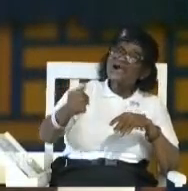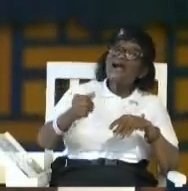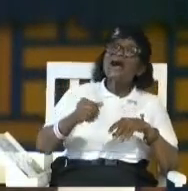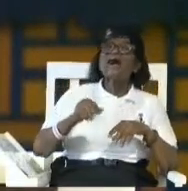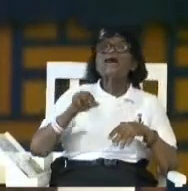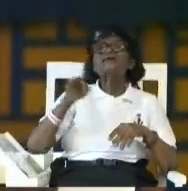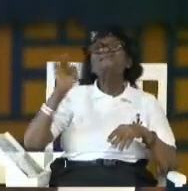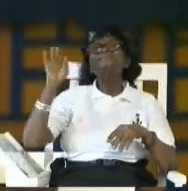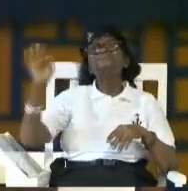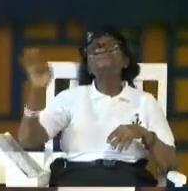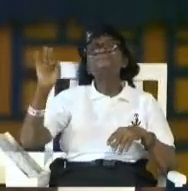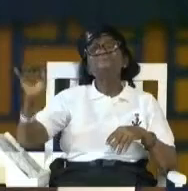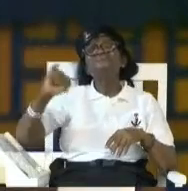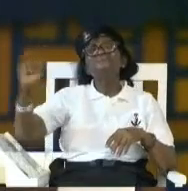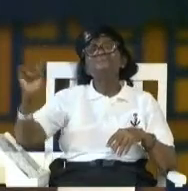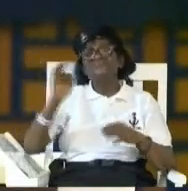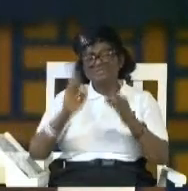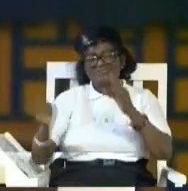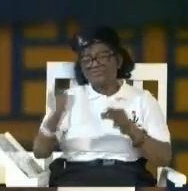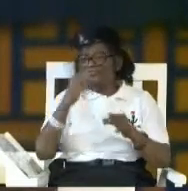If you see where you are going,